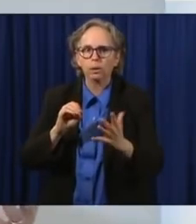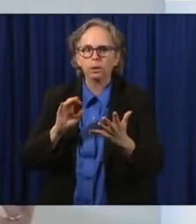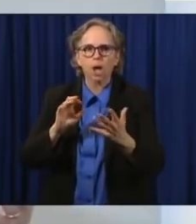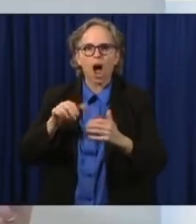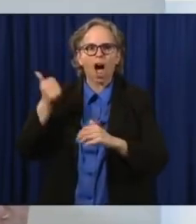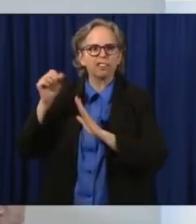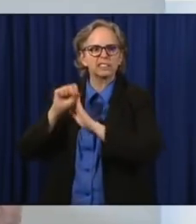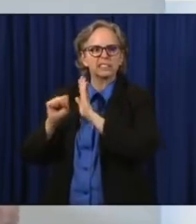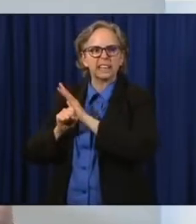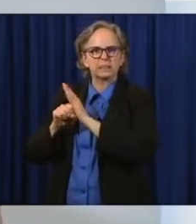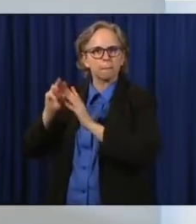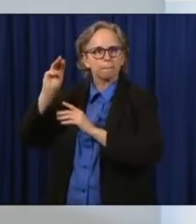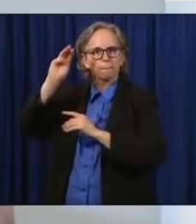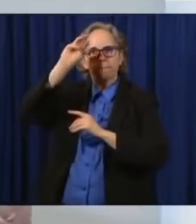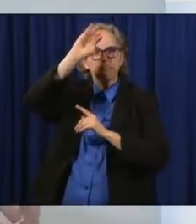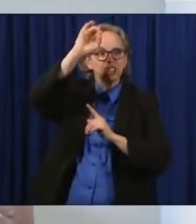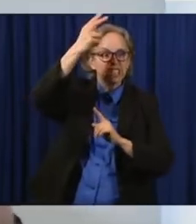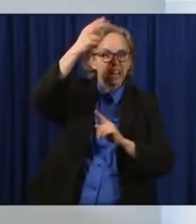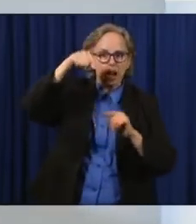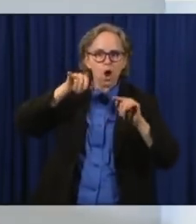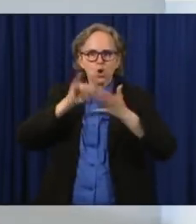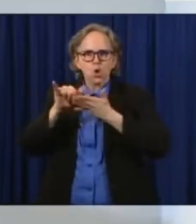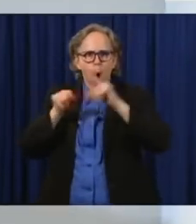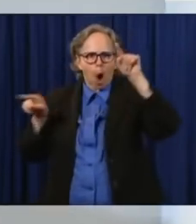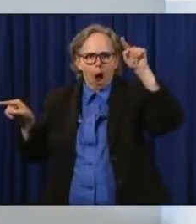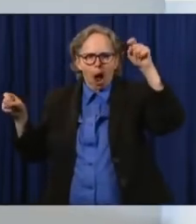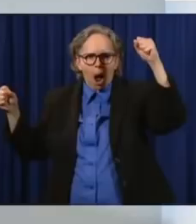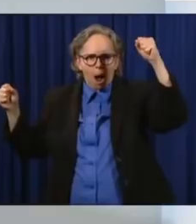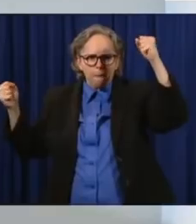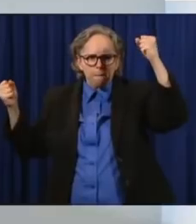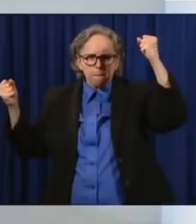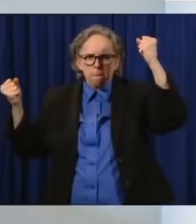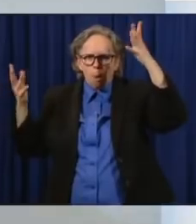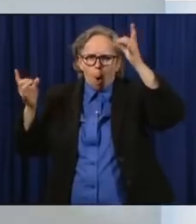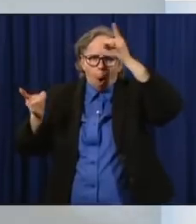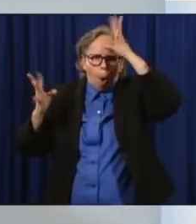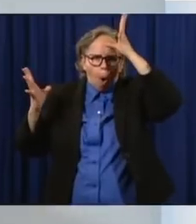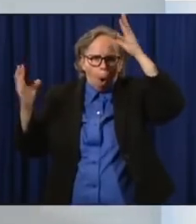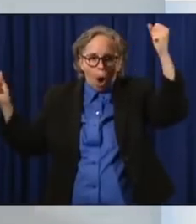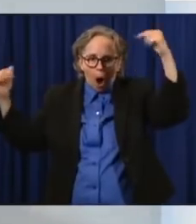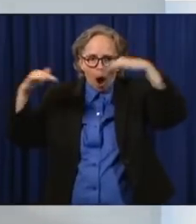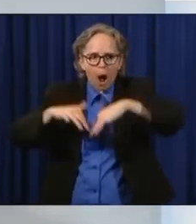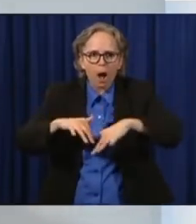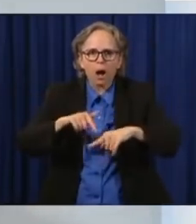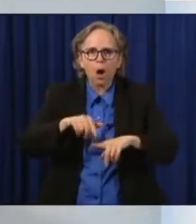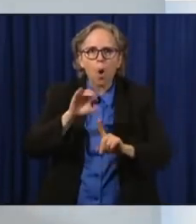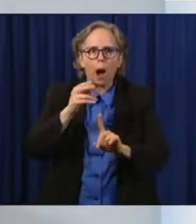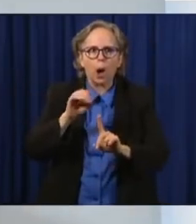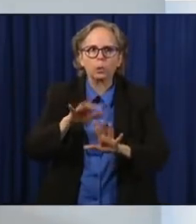York, where we were having people where that was really bad who were coming into Ohio. So that travel